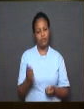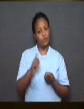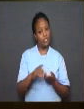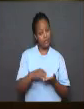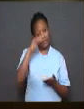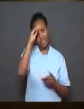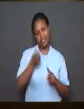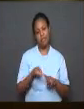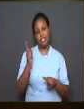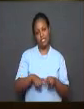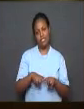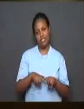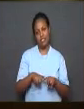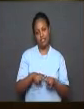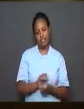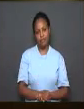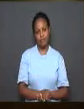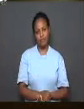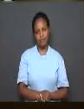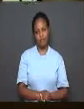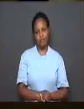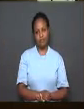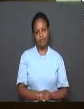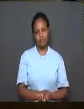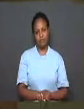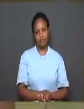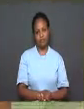Let's get back to our lesson.